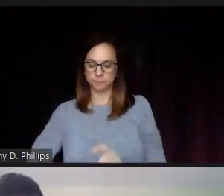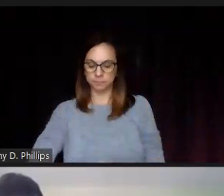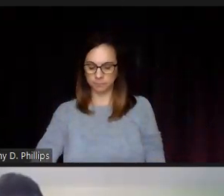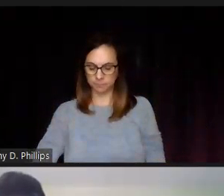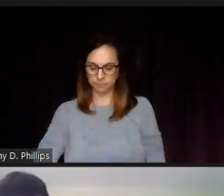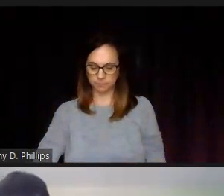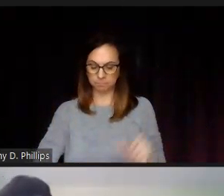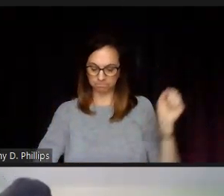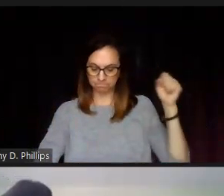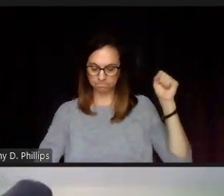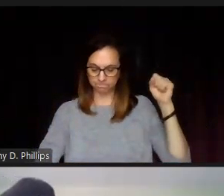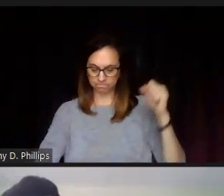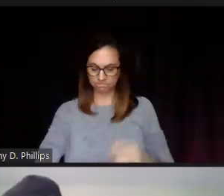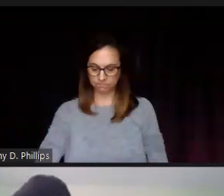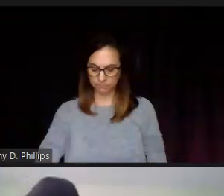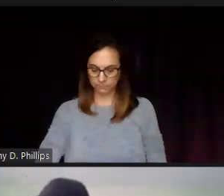Yep.